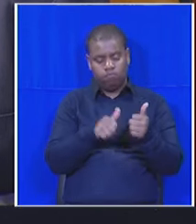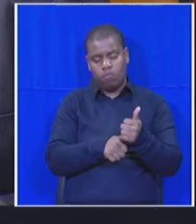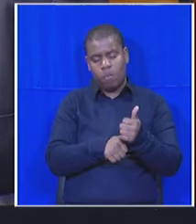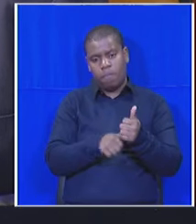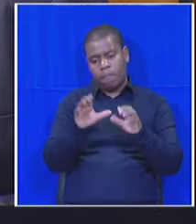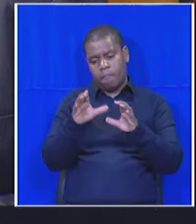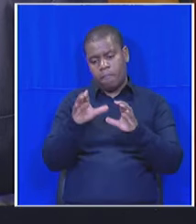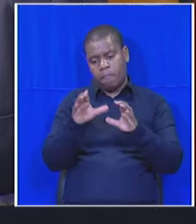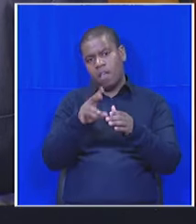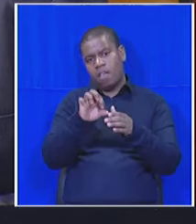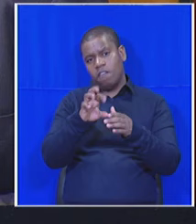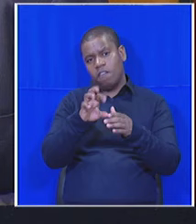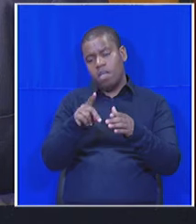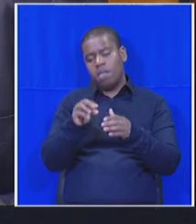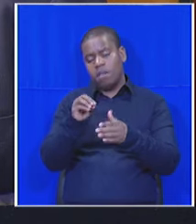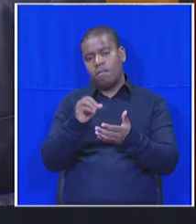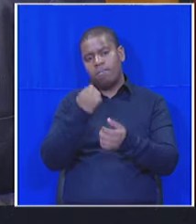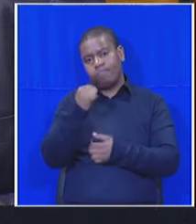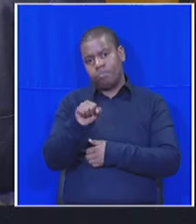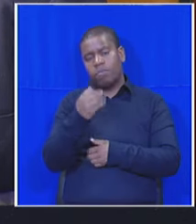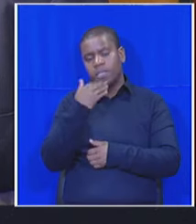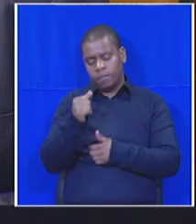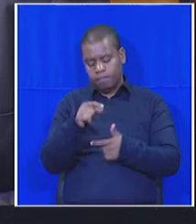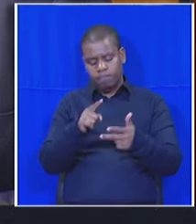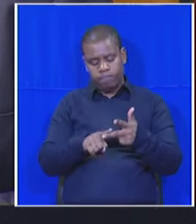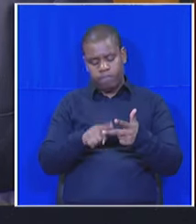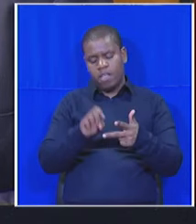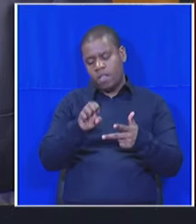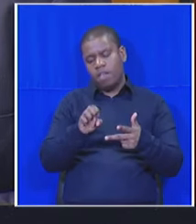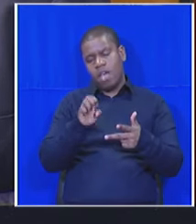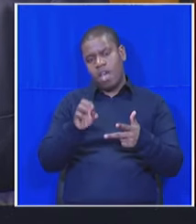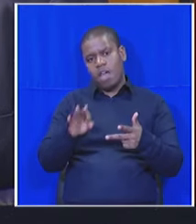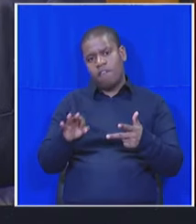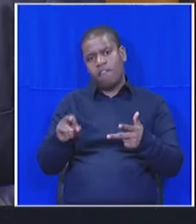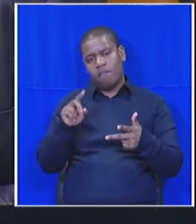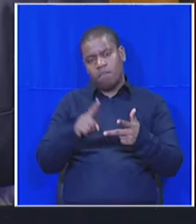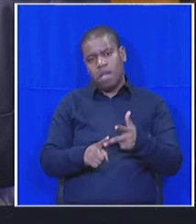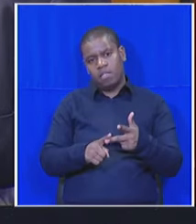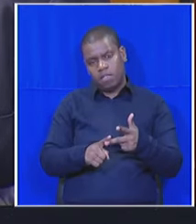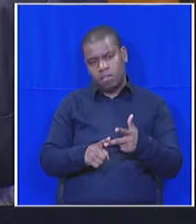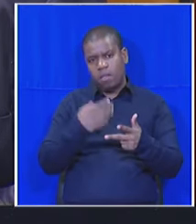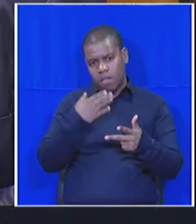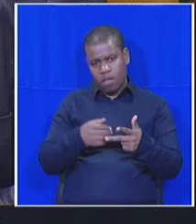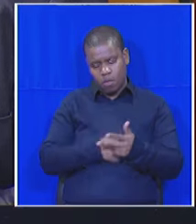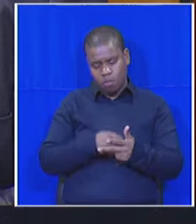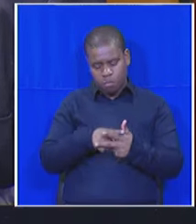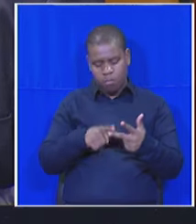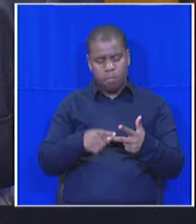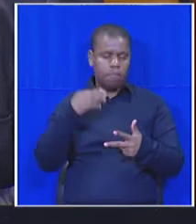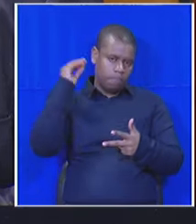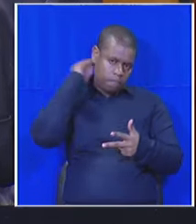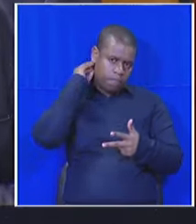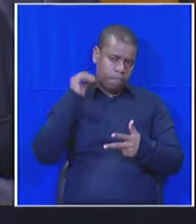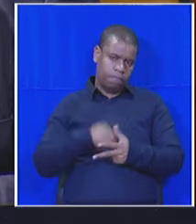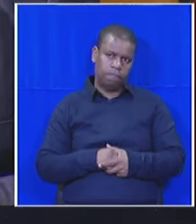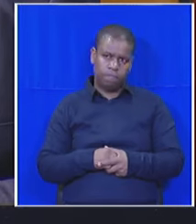be noted. As well as the FF Plus. Thank you. FF plus, those will be noted.